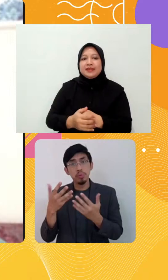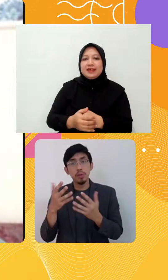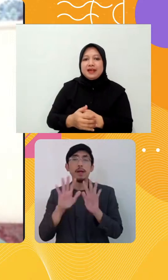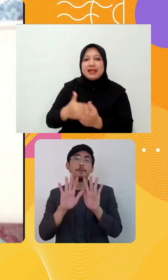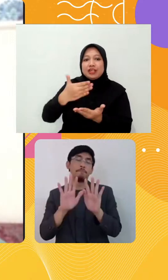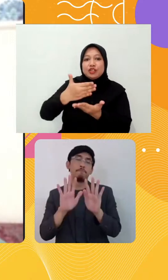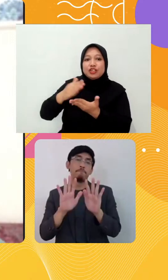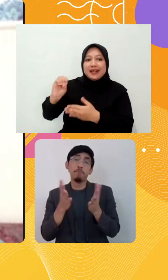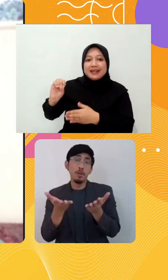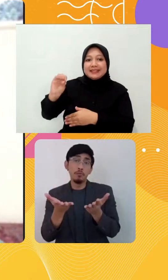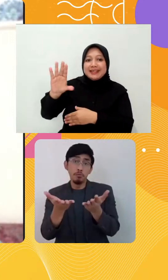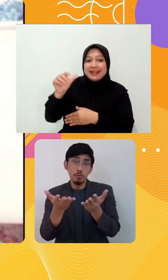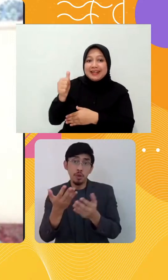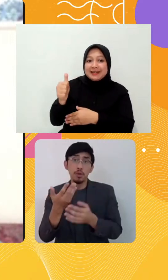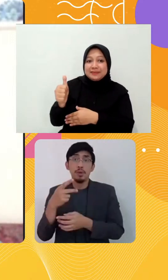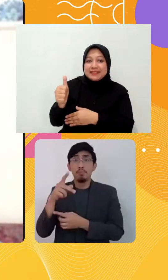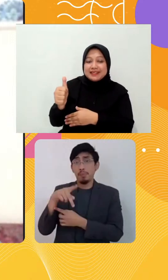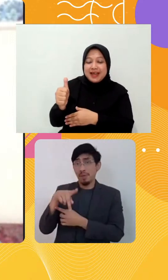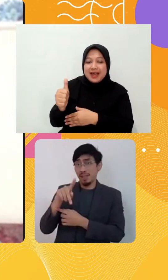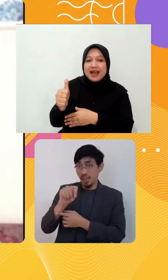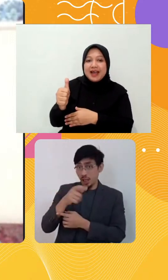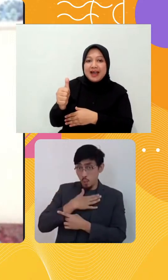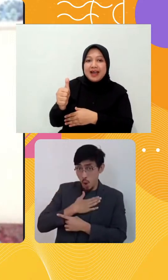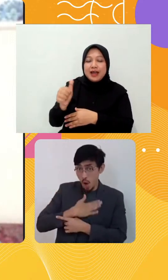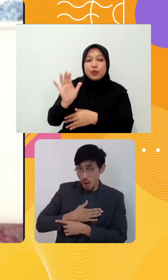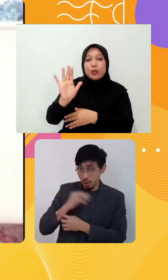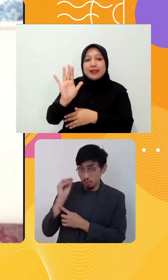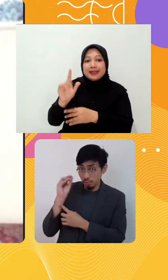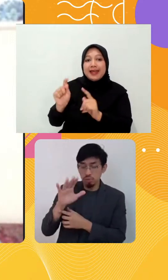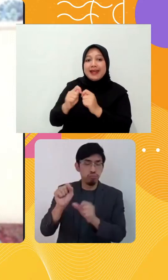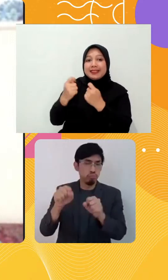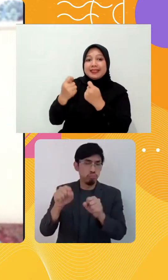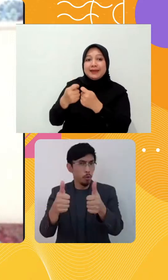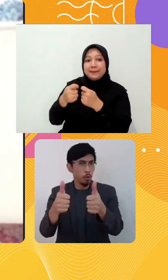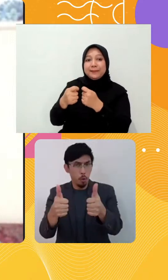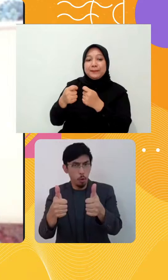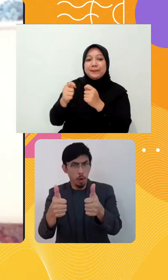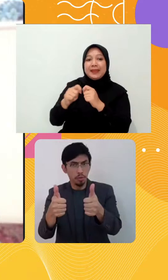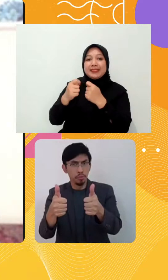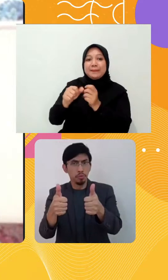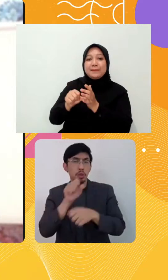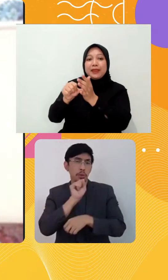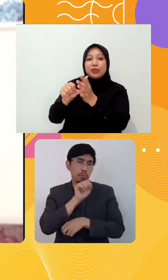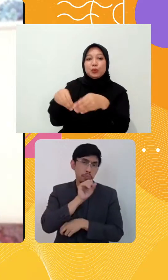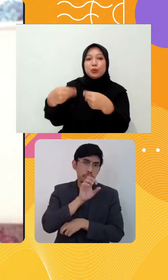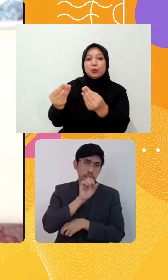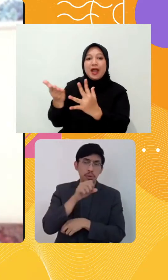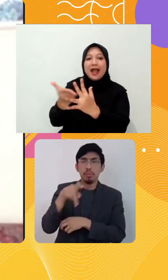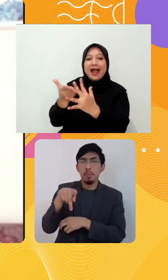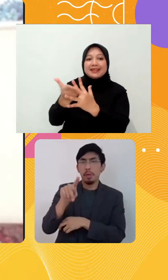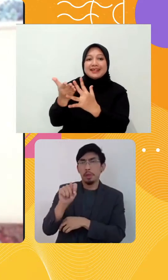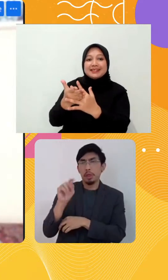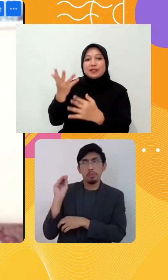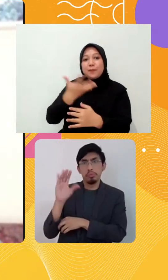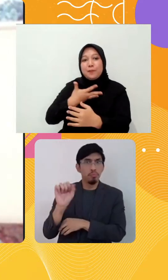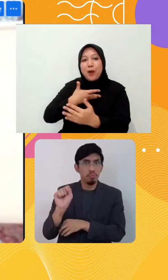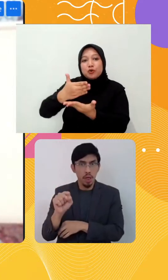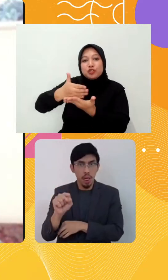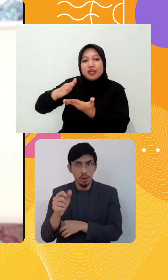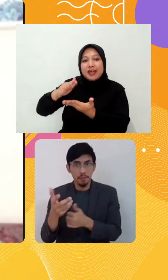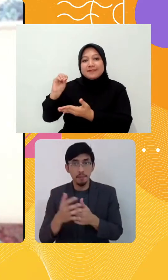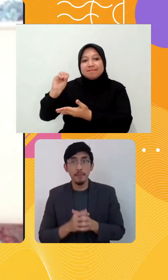will tell our team to give an access to you to to share your screen if you have